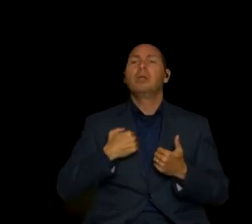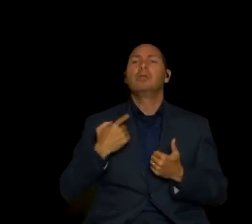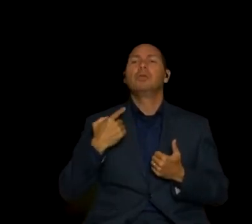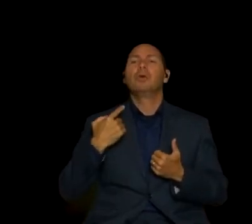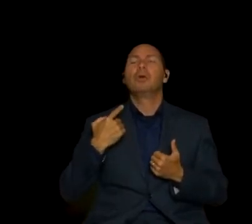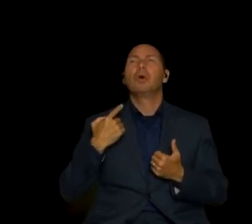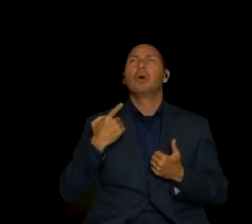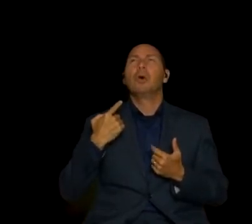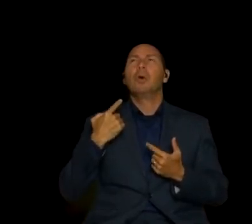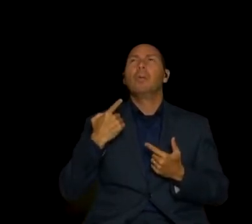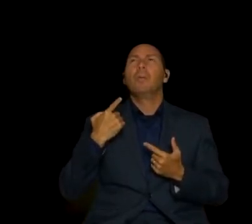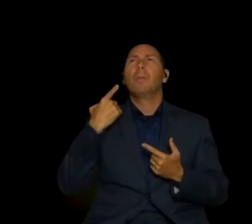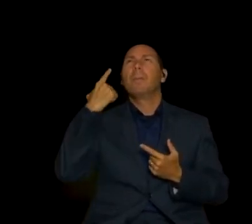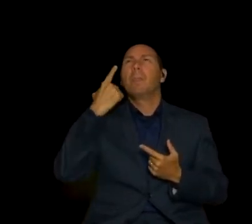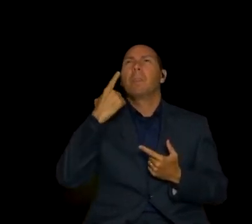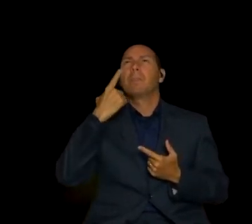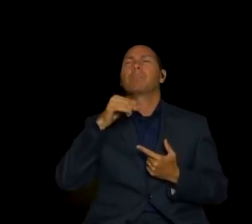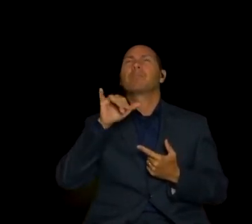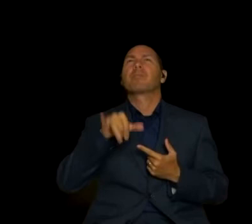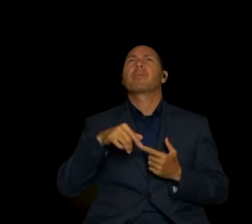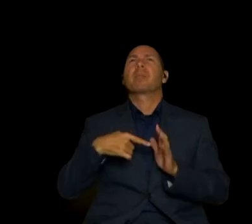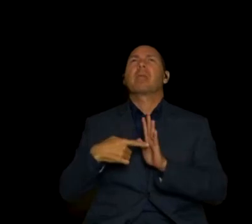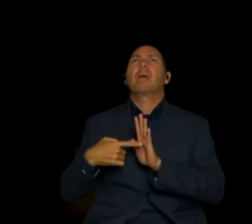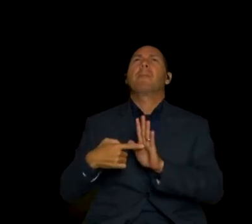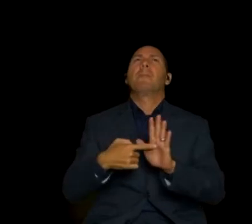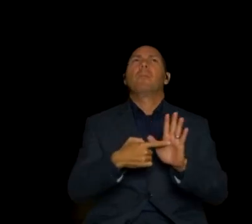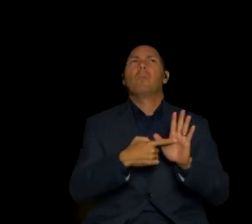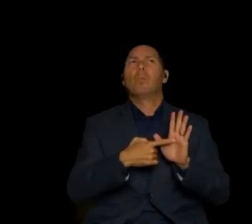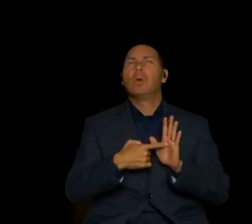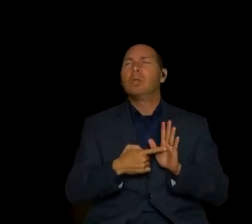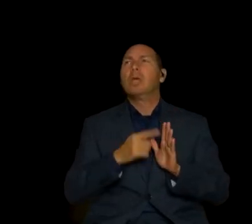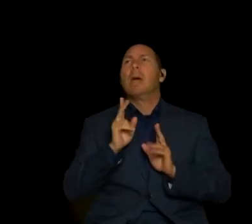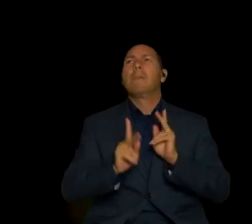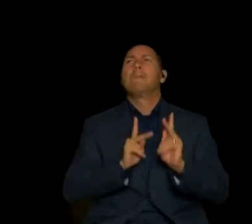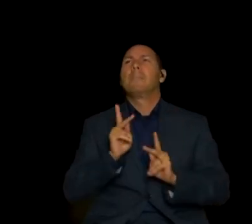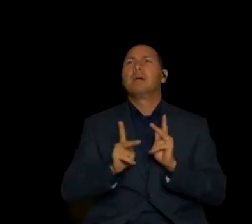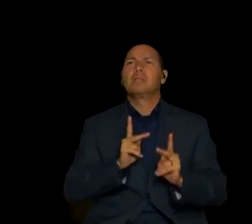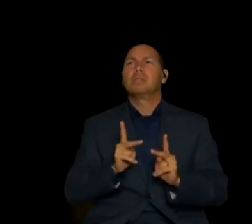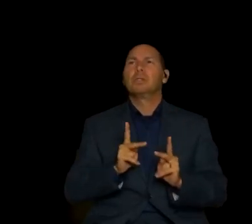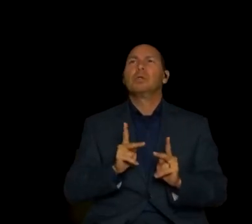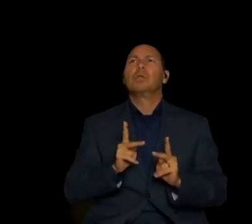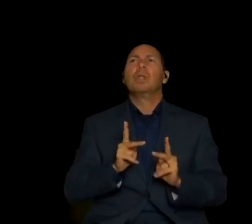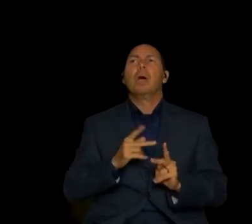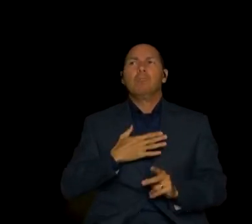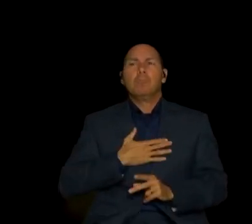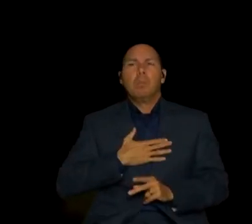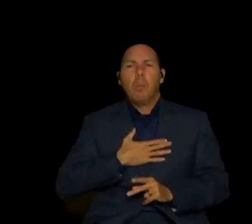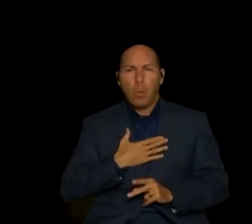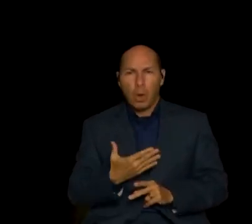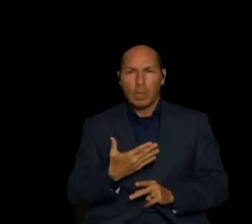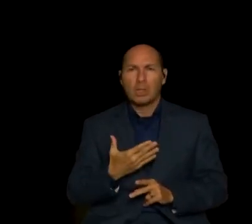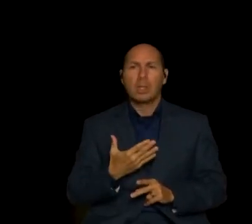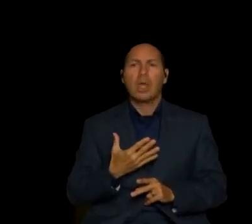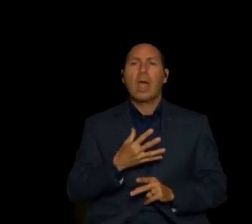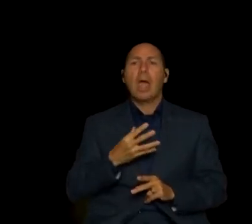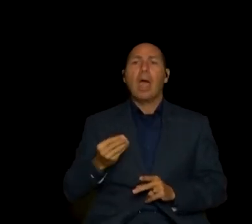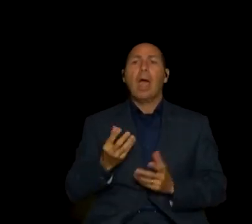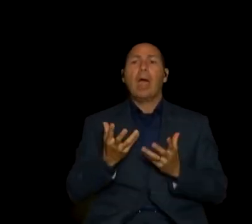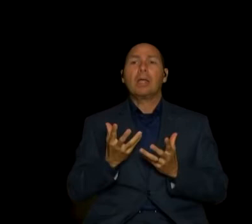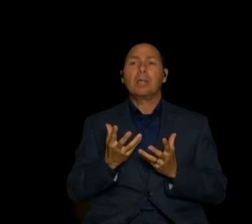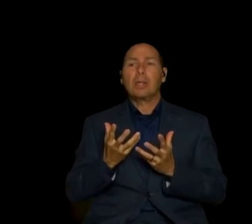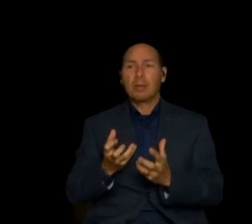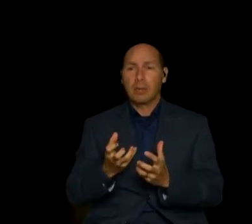this shows that the people are willing and are wanting to contribute to the